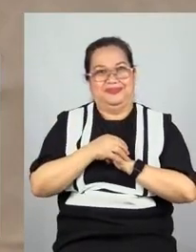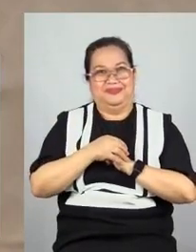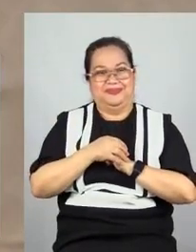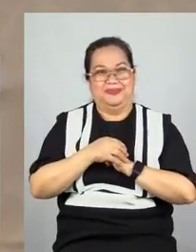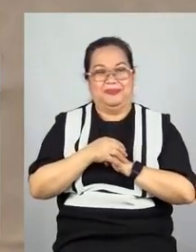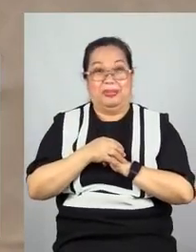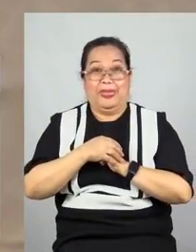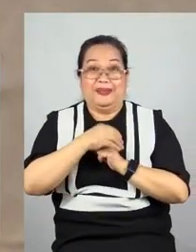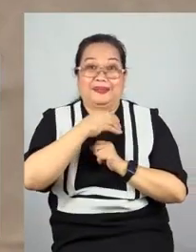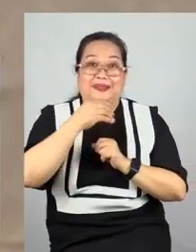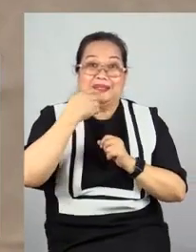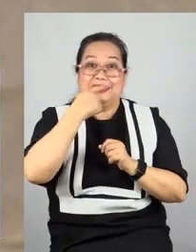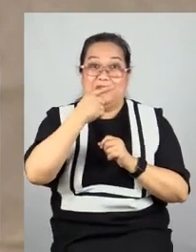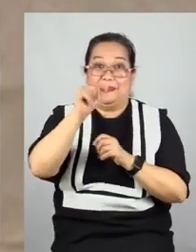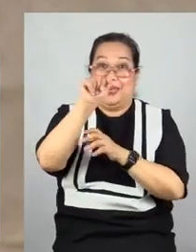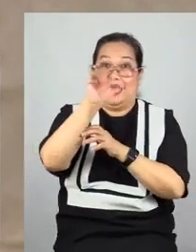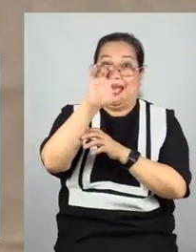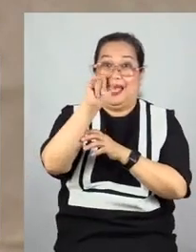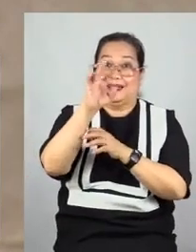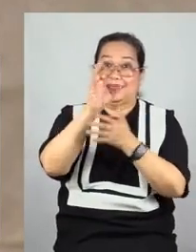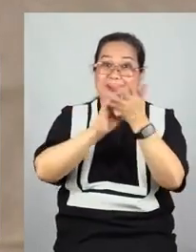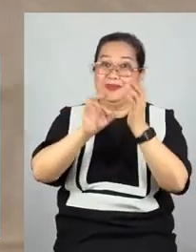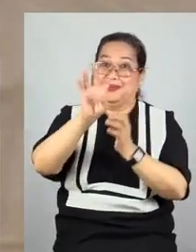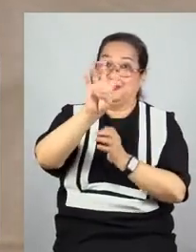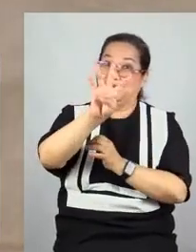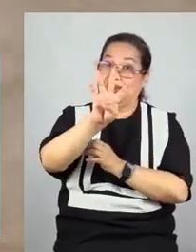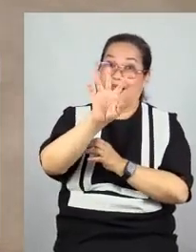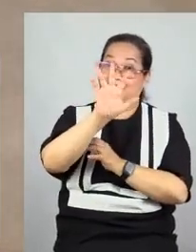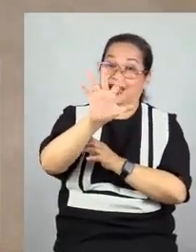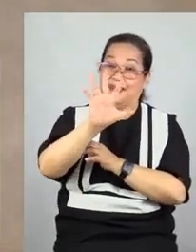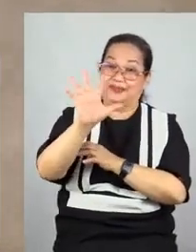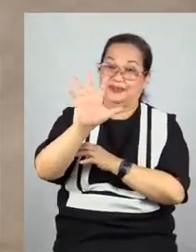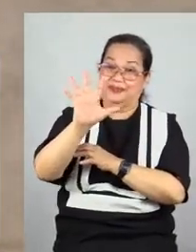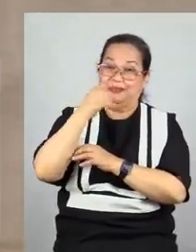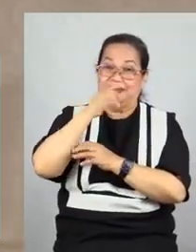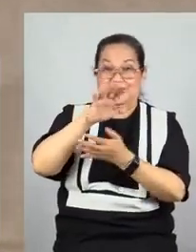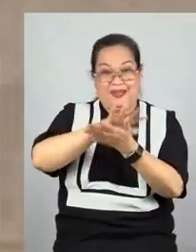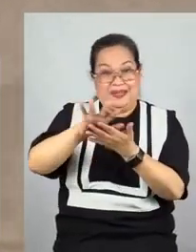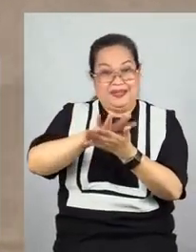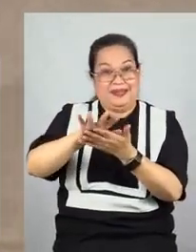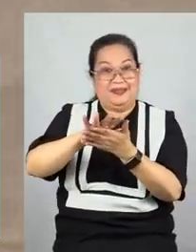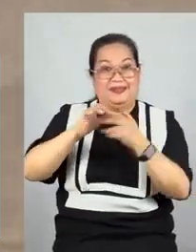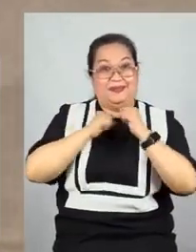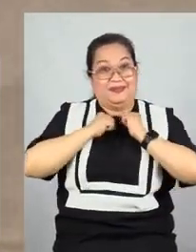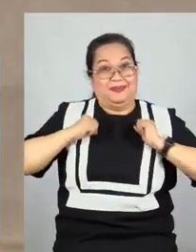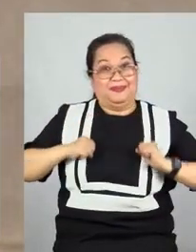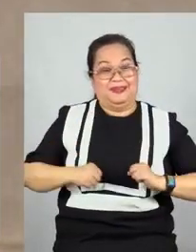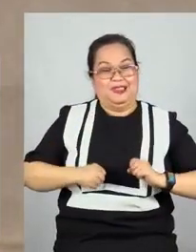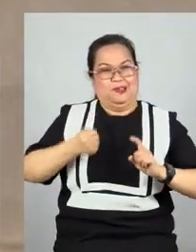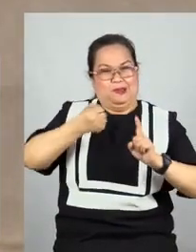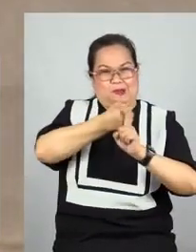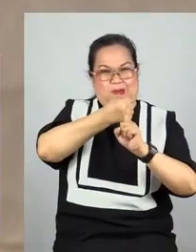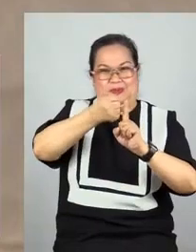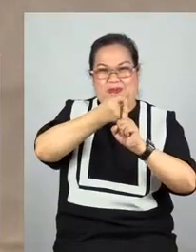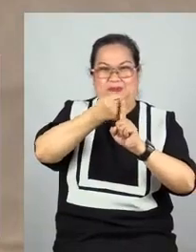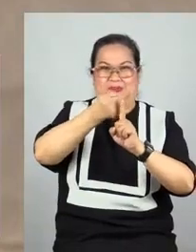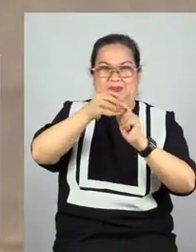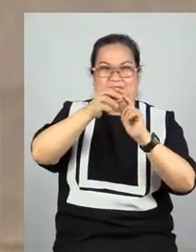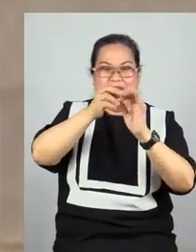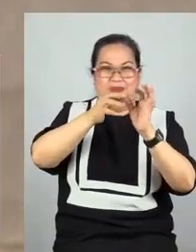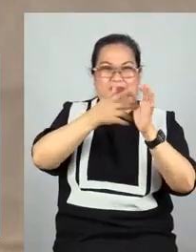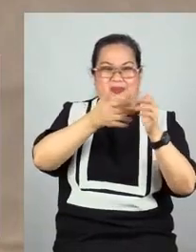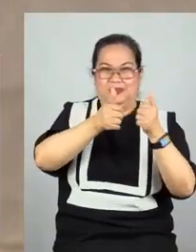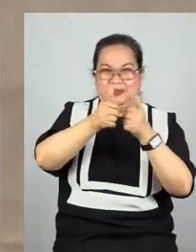Sabi niya sa Acts chapter 5, nung sila ay niliti sa harap ng Sanhedrin at pinabugbog sila ng mga alagad ni